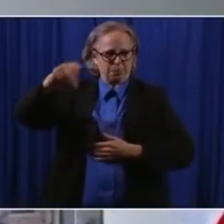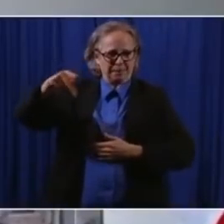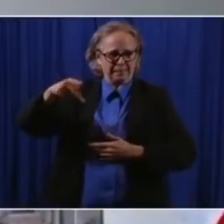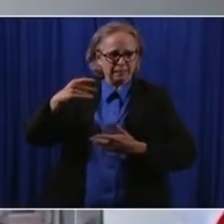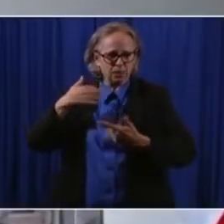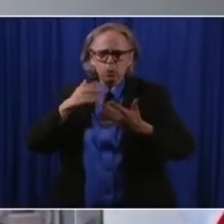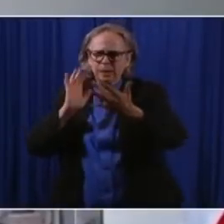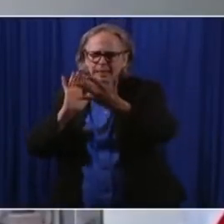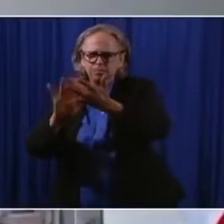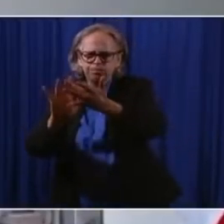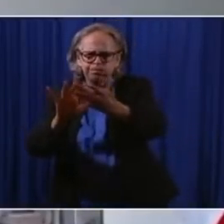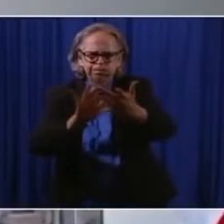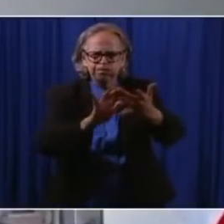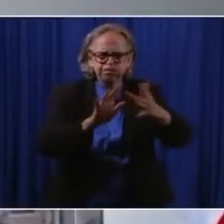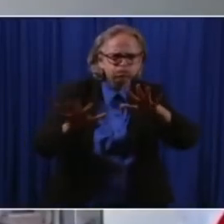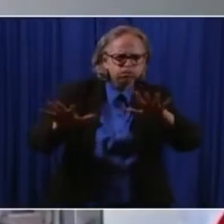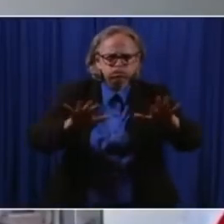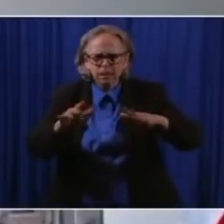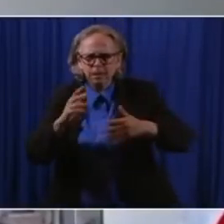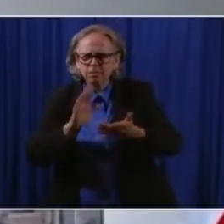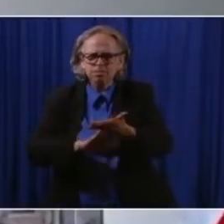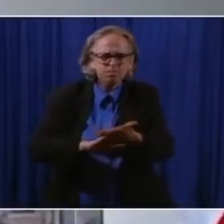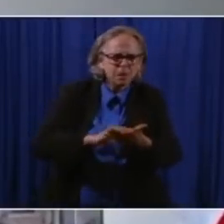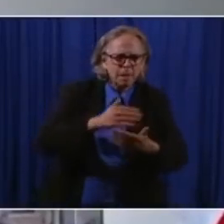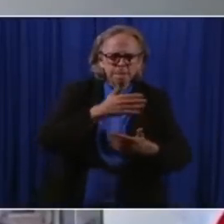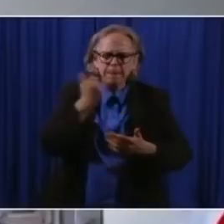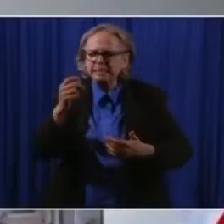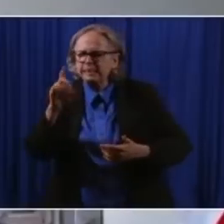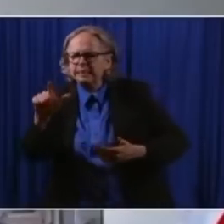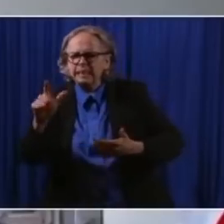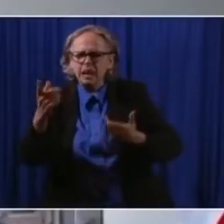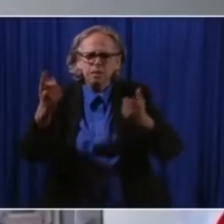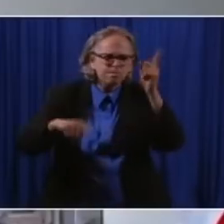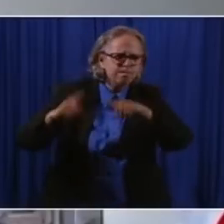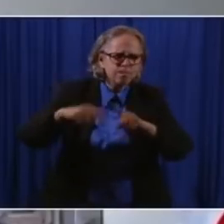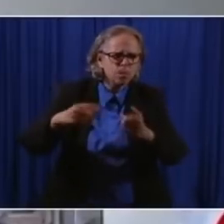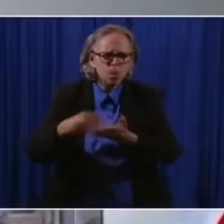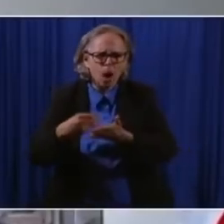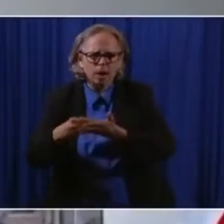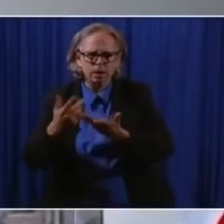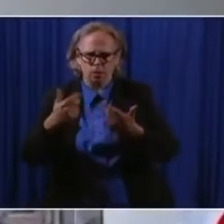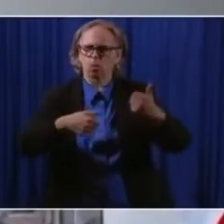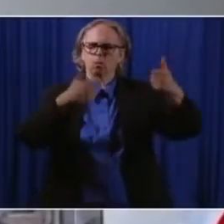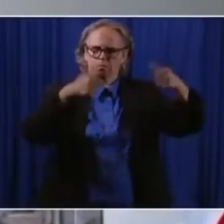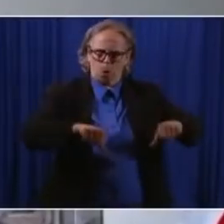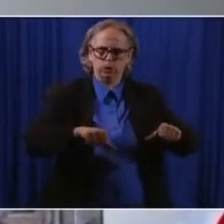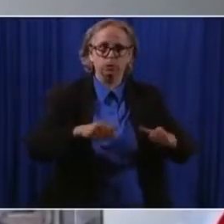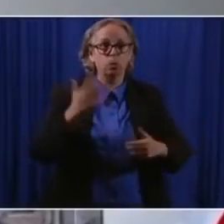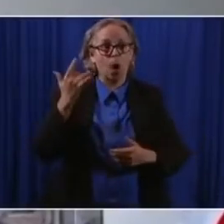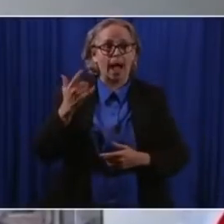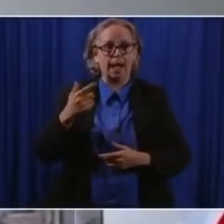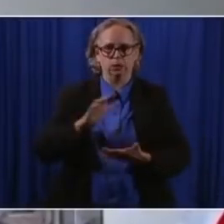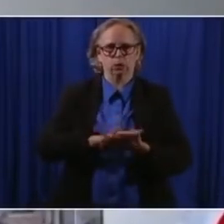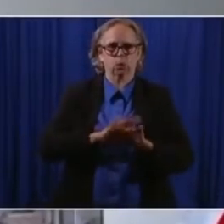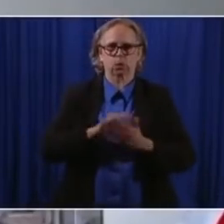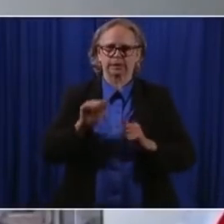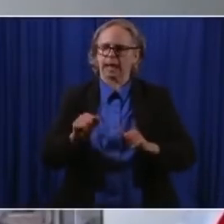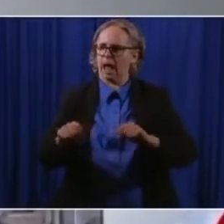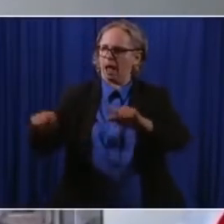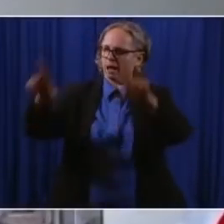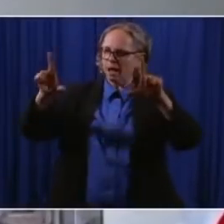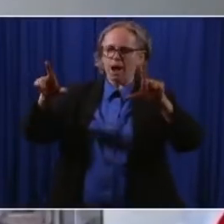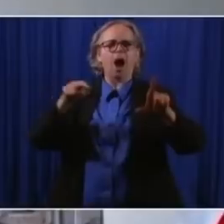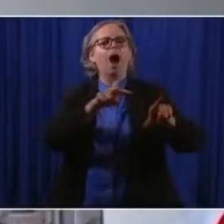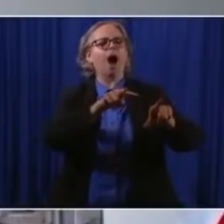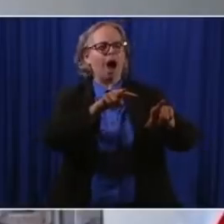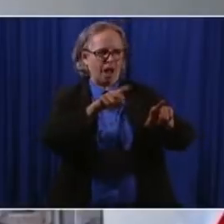post it. Let's get your best offer on the table so that these schools can know where to go and what the price will be. And